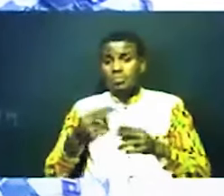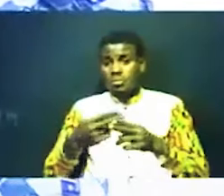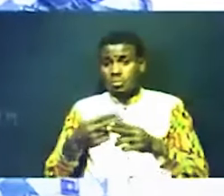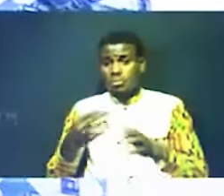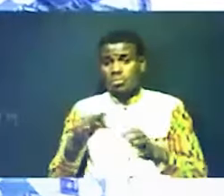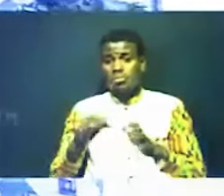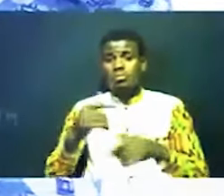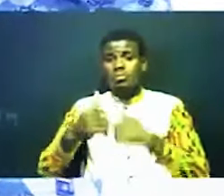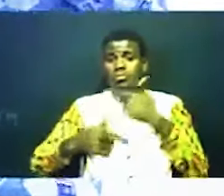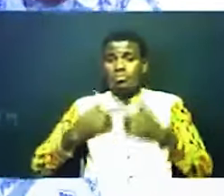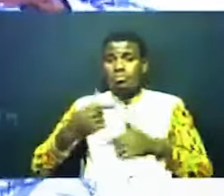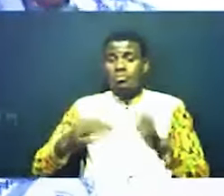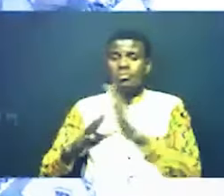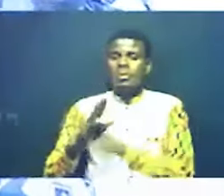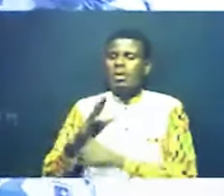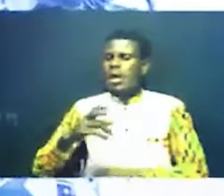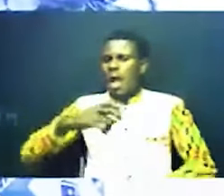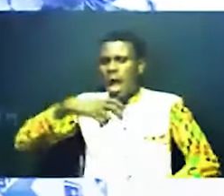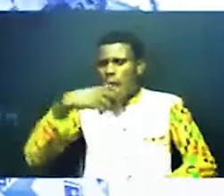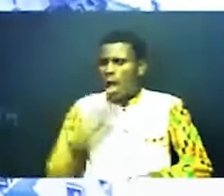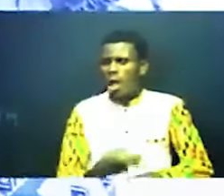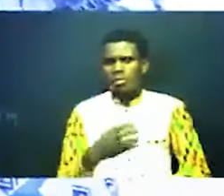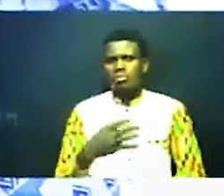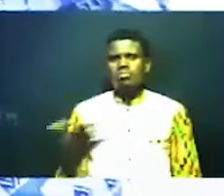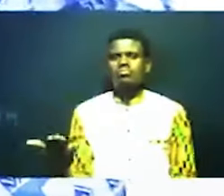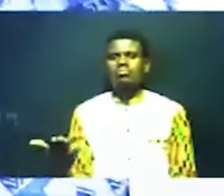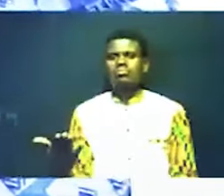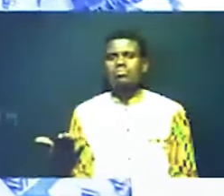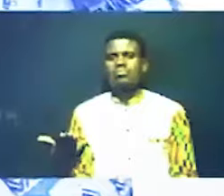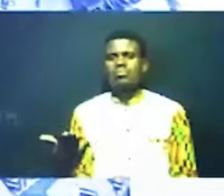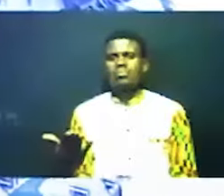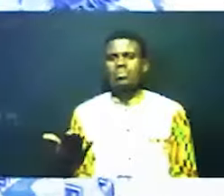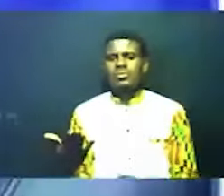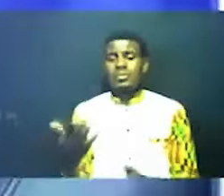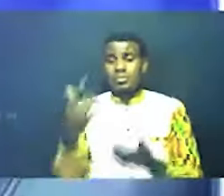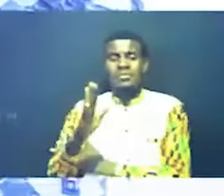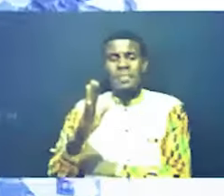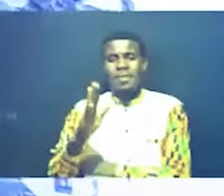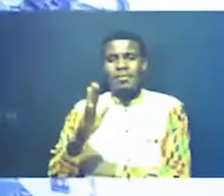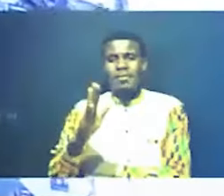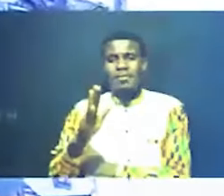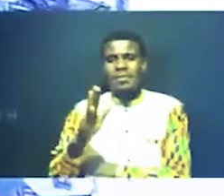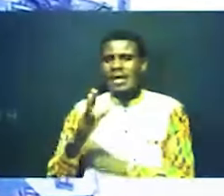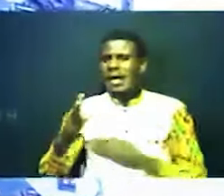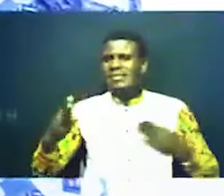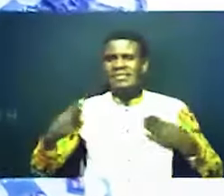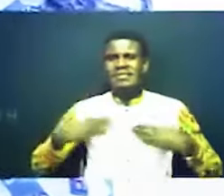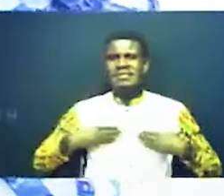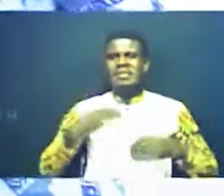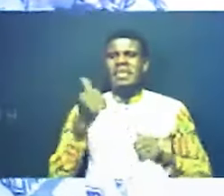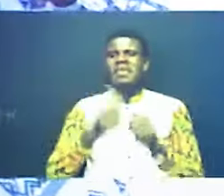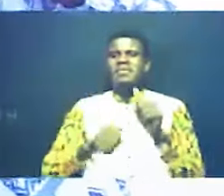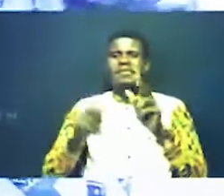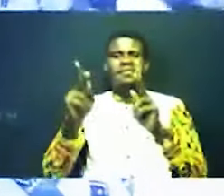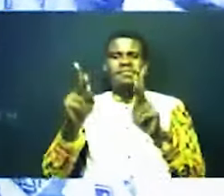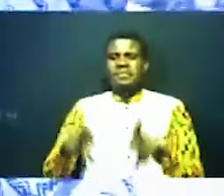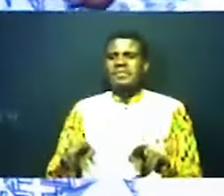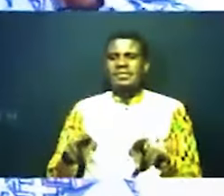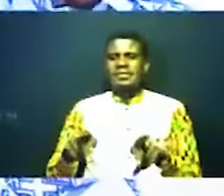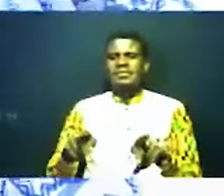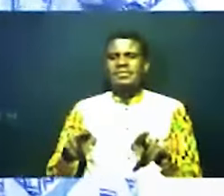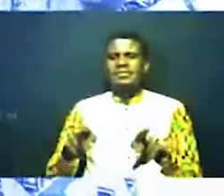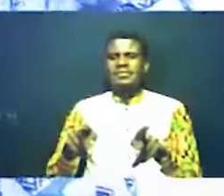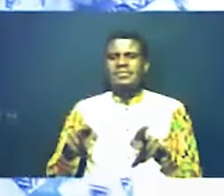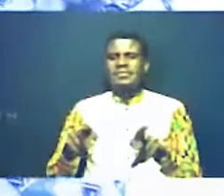be a difficult thing. So wo kechi e wa adom no ho a ebeye ade ya papa. The grace of God accepts everyone. It says when yamia adom no